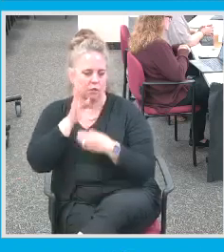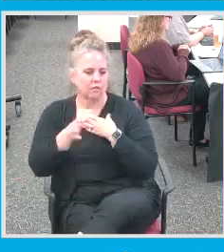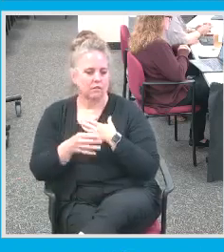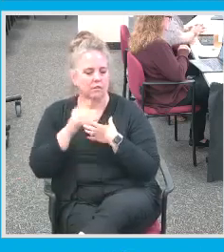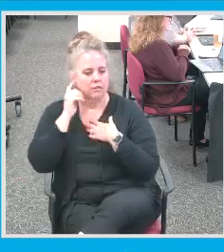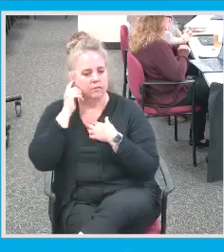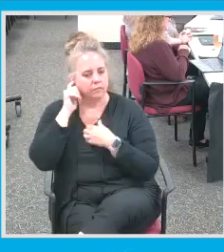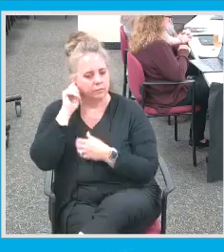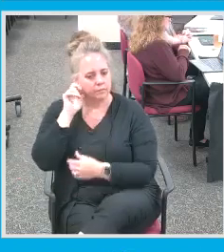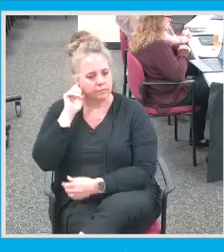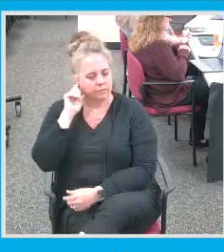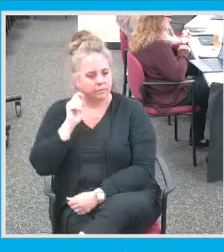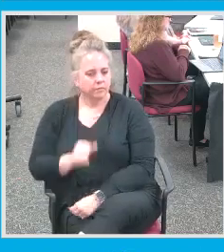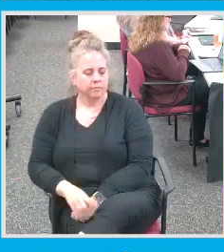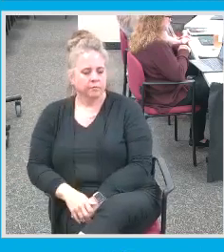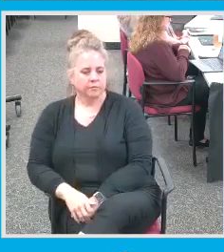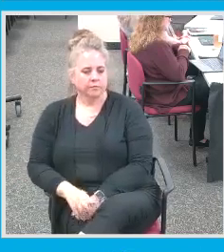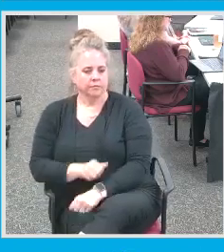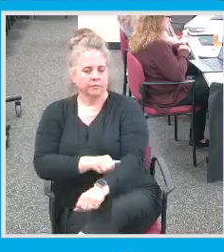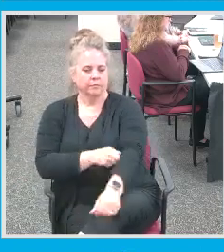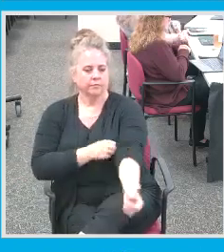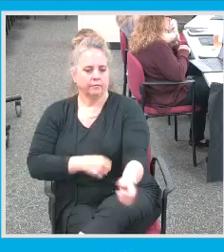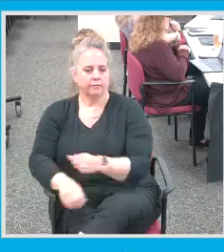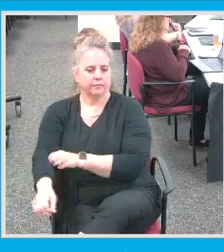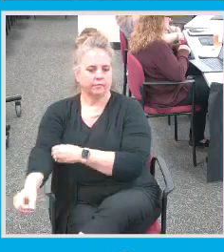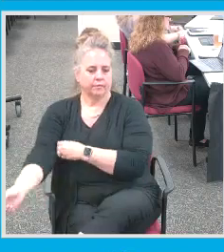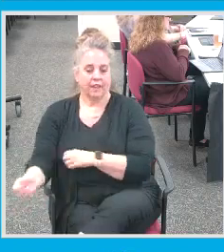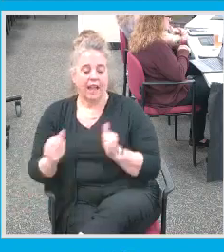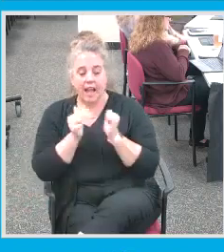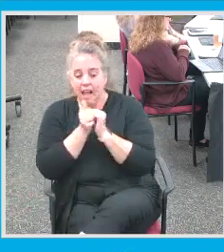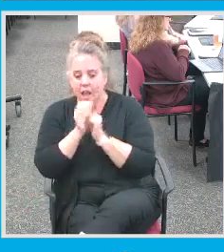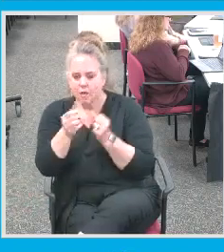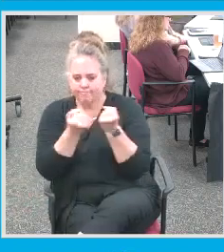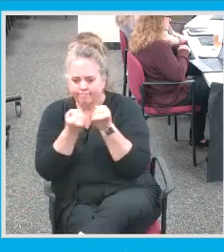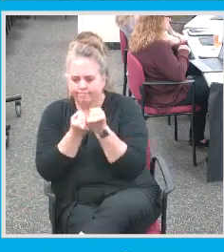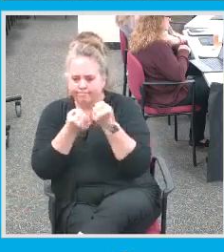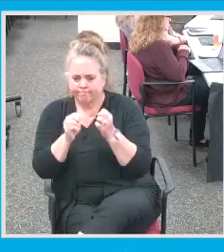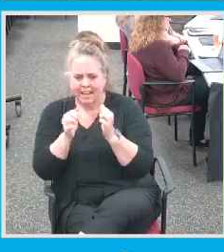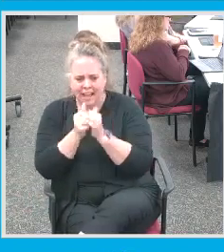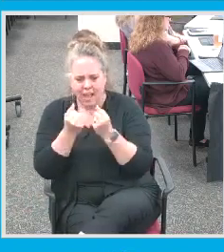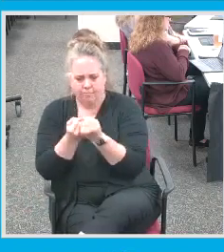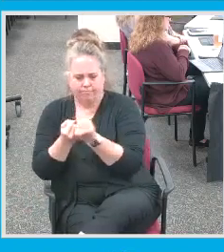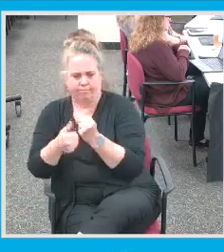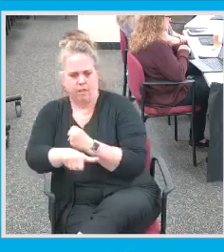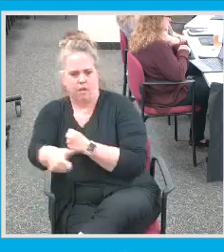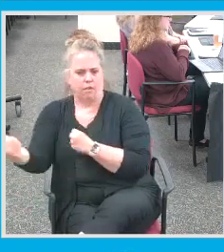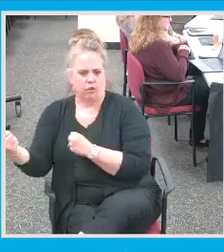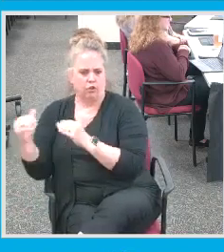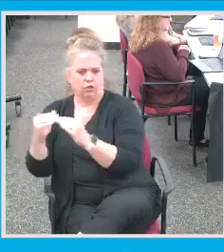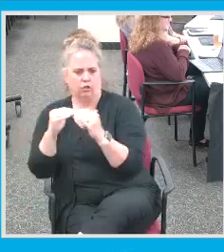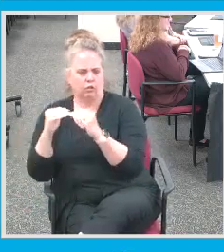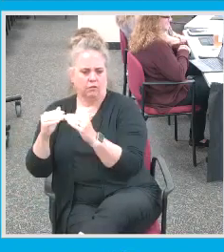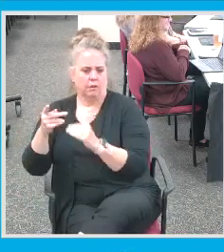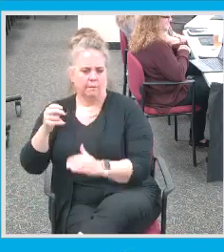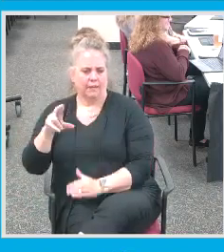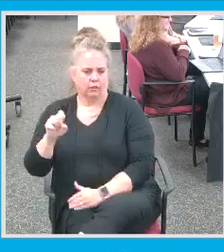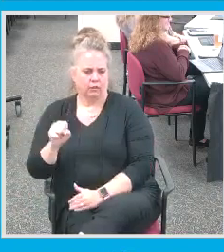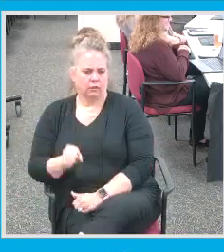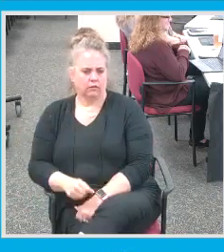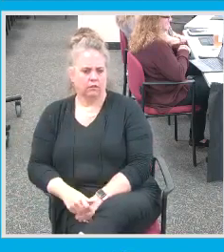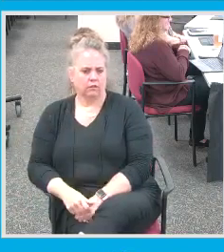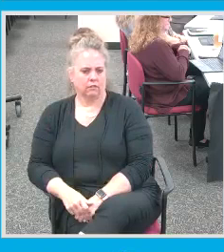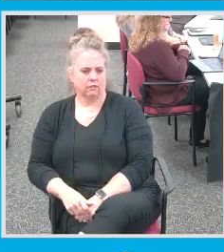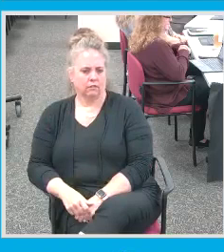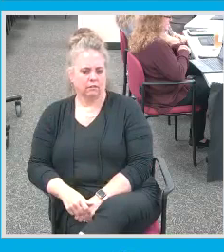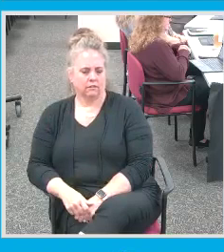your Right. peers? I know it'd be super scary to have to talk, but I promise we'll be super nice. I appreciate that. I told them you would